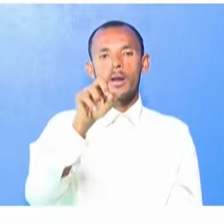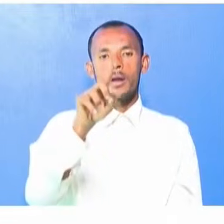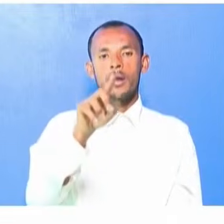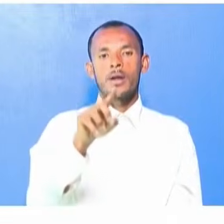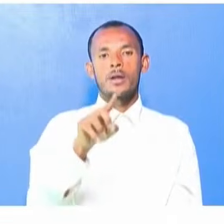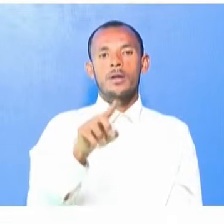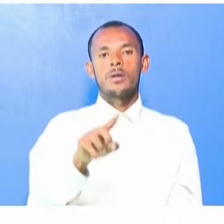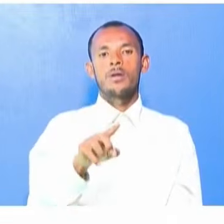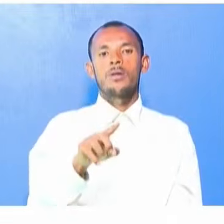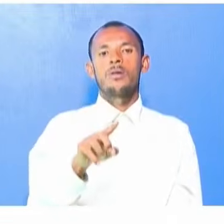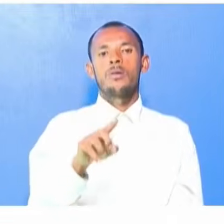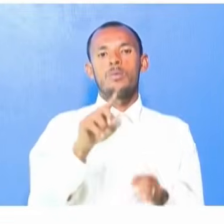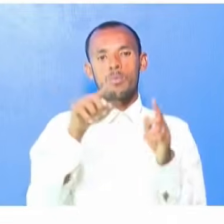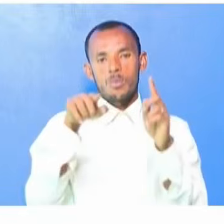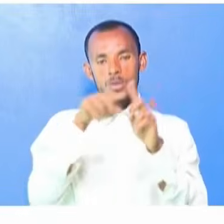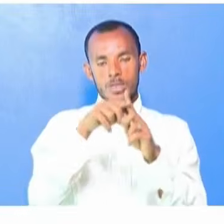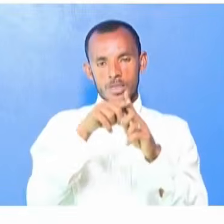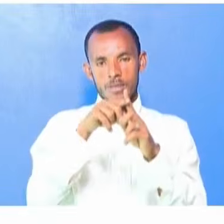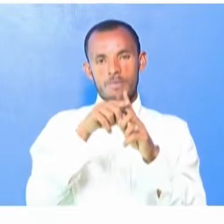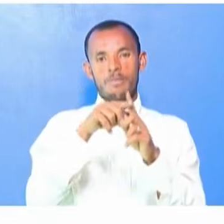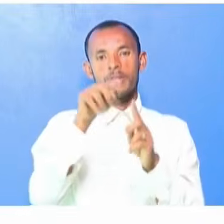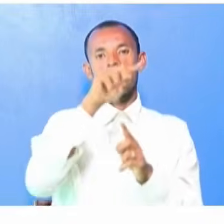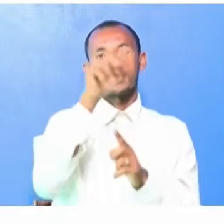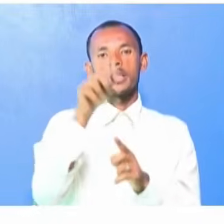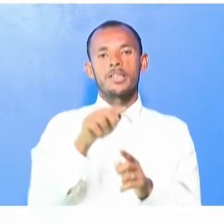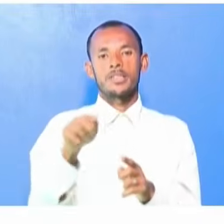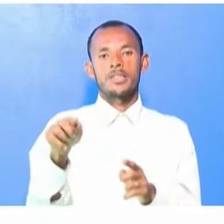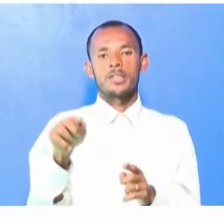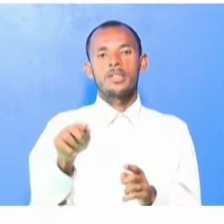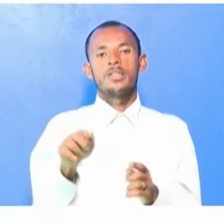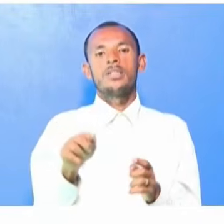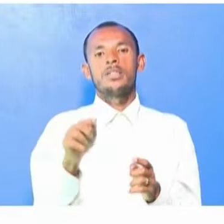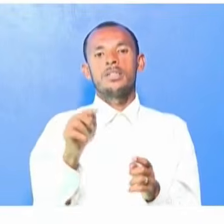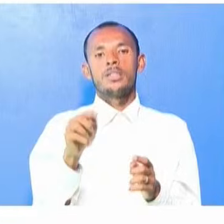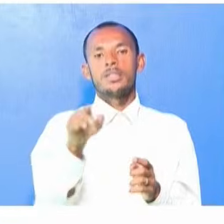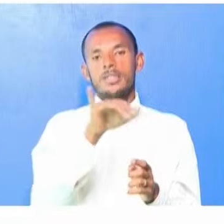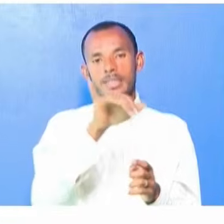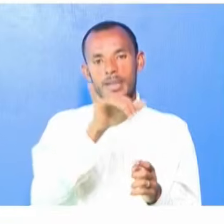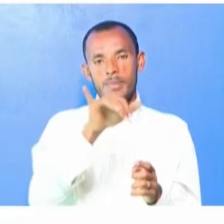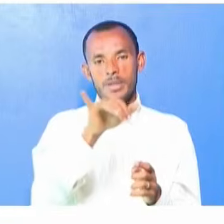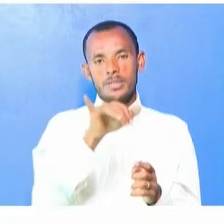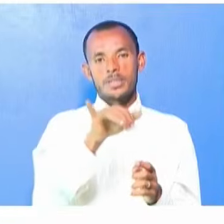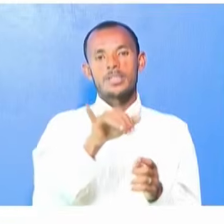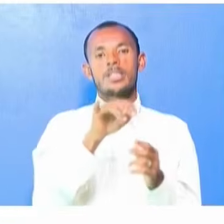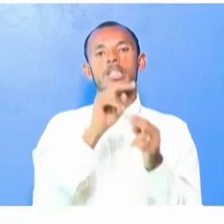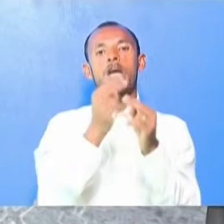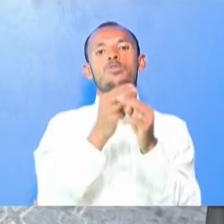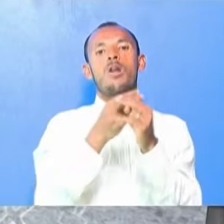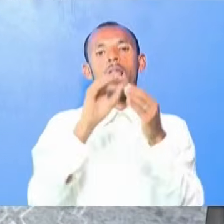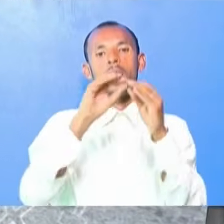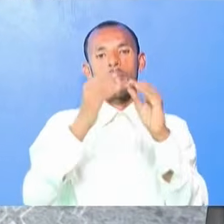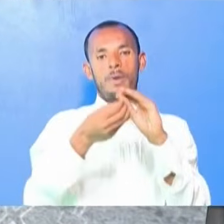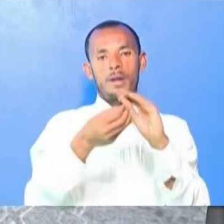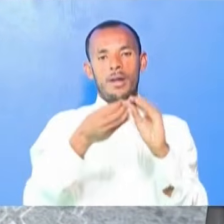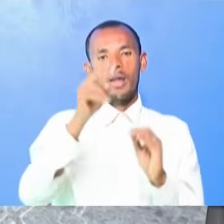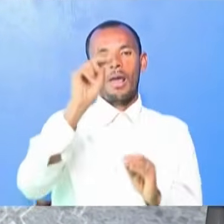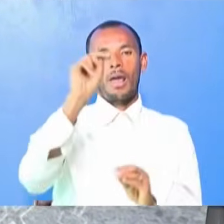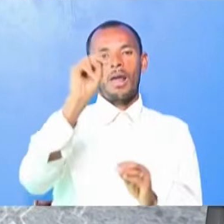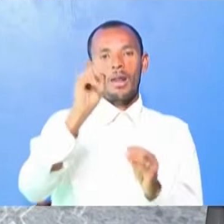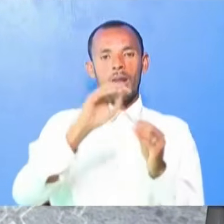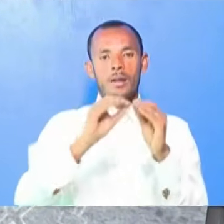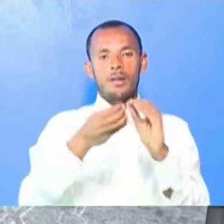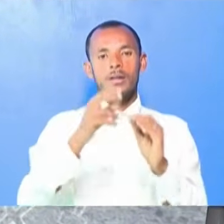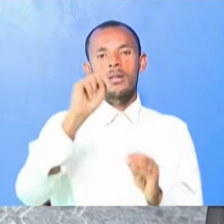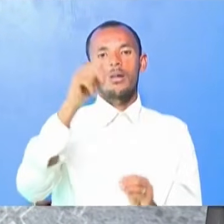The set of positive integer is the same as natural number. Set of natural